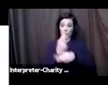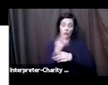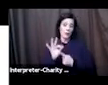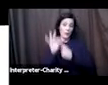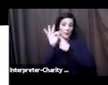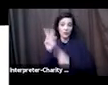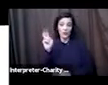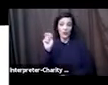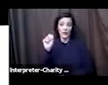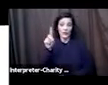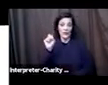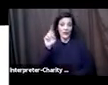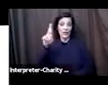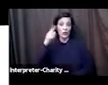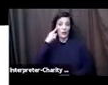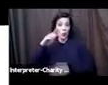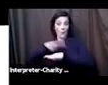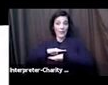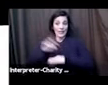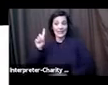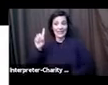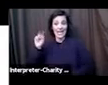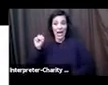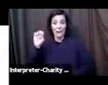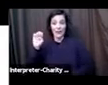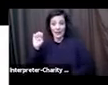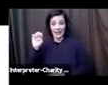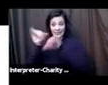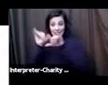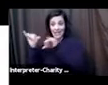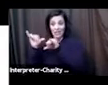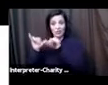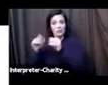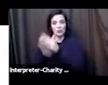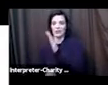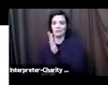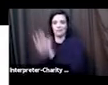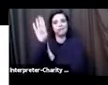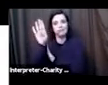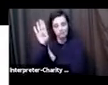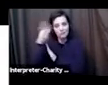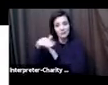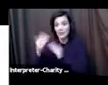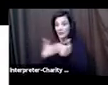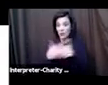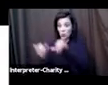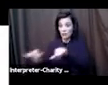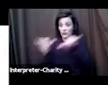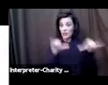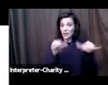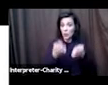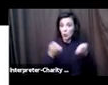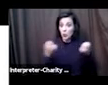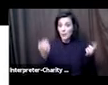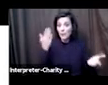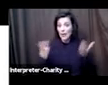insurance purposes to meet DME standards, that price is going to skyrocket. So we're looking then at the same piece of equipment for maybe around